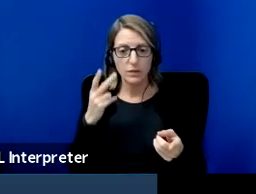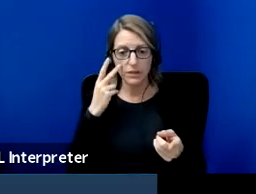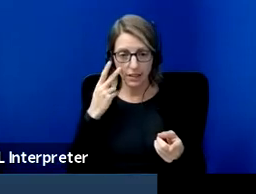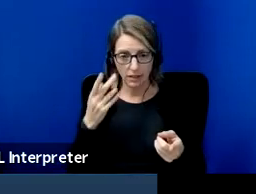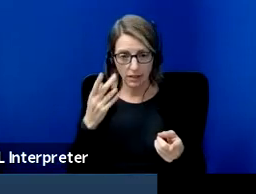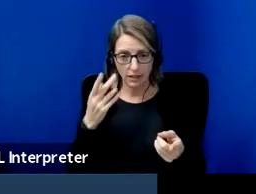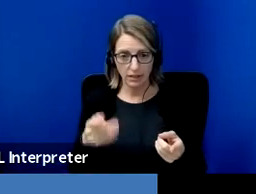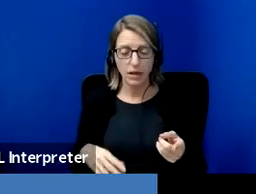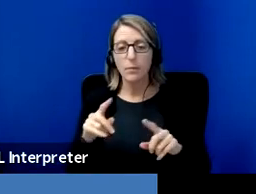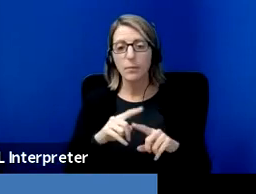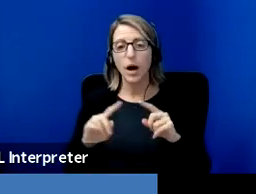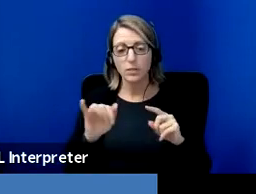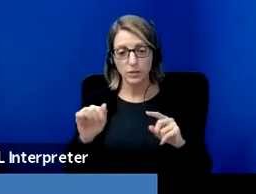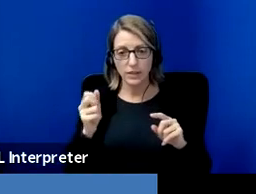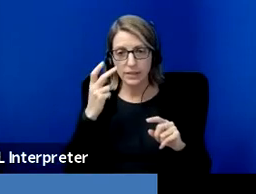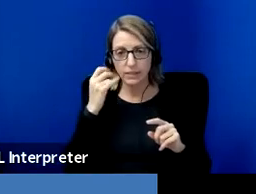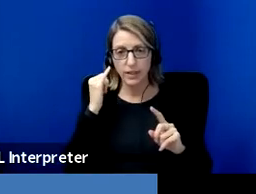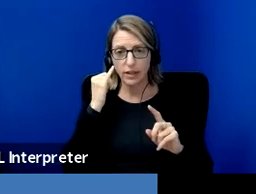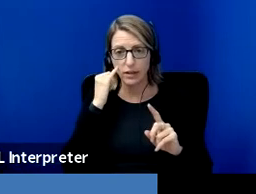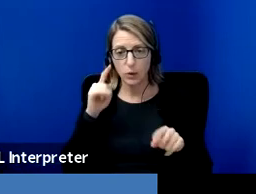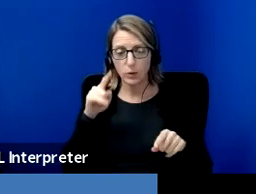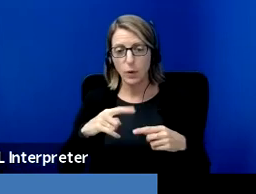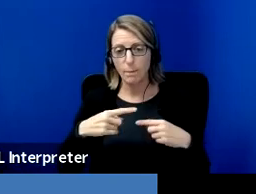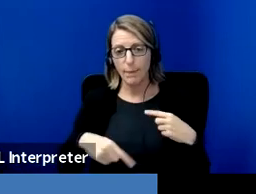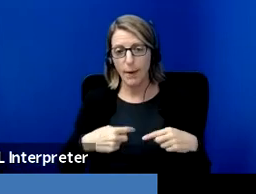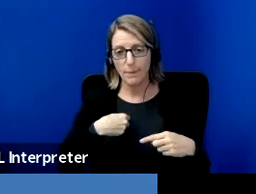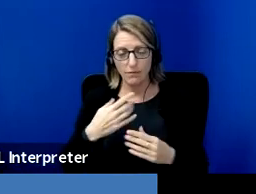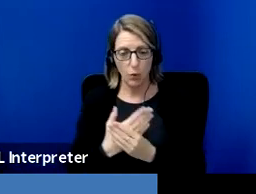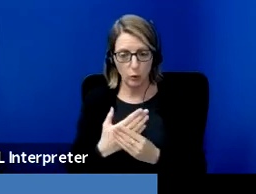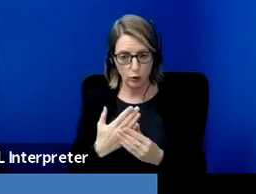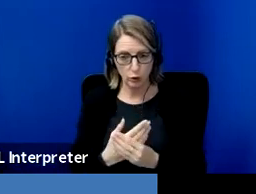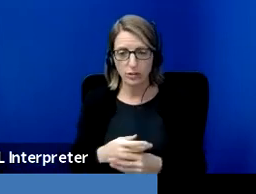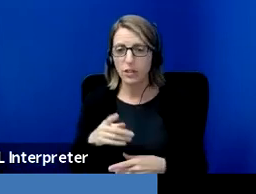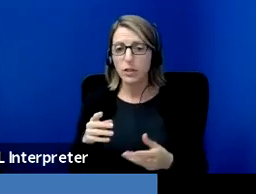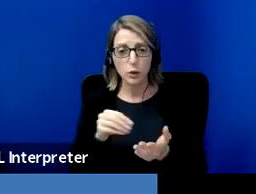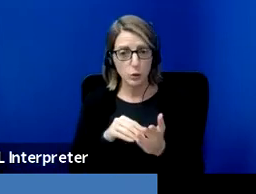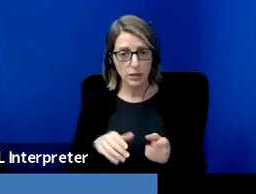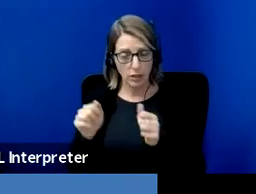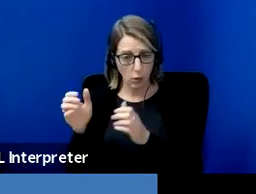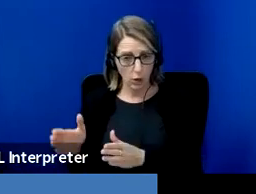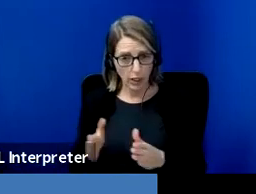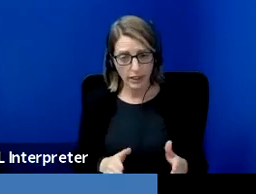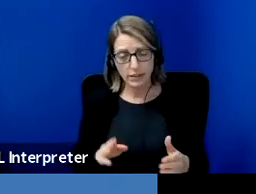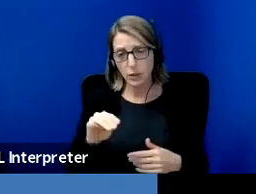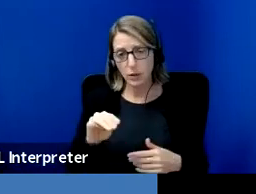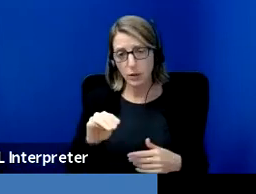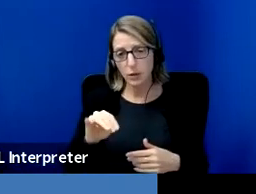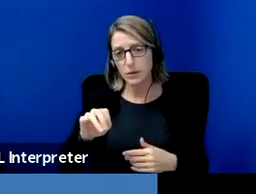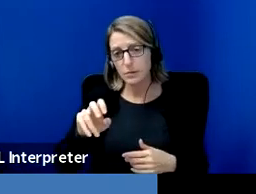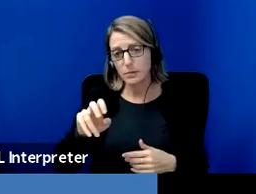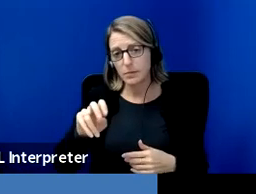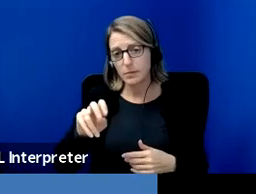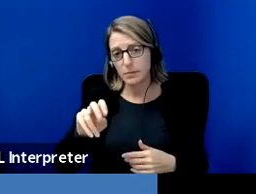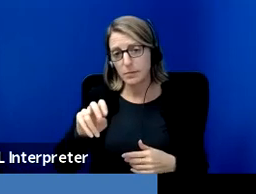see it if they just go into their About Me folder. So they can organize so their main journal page doesn't get too